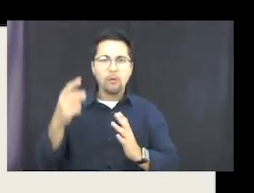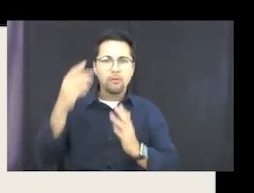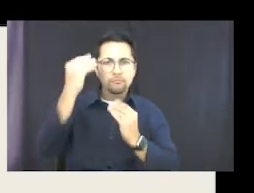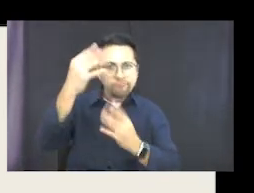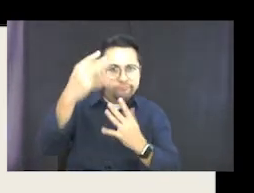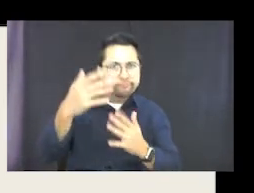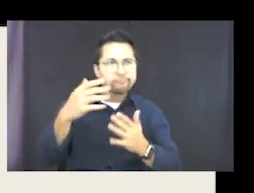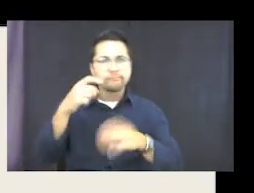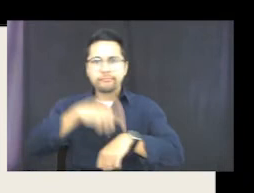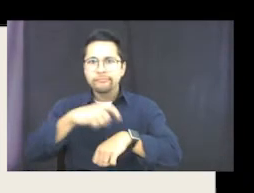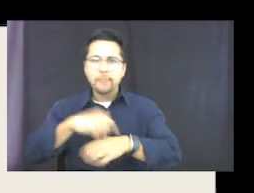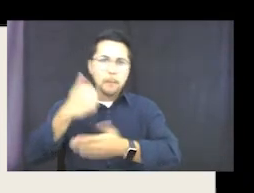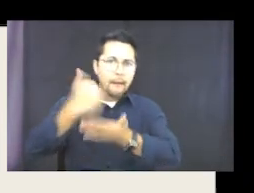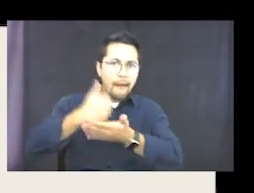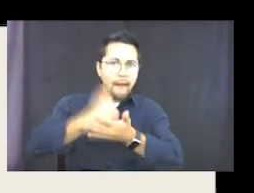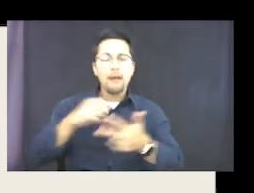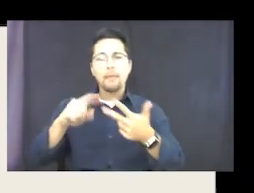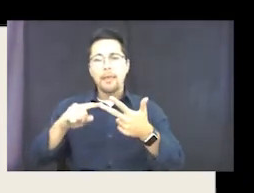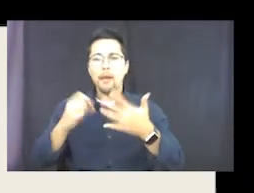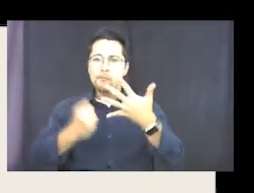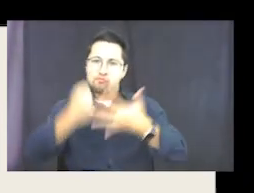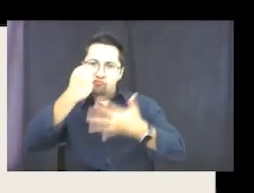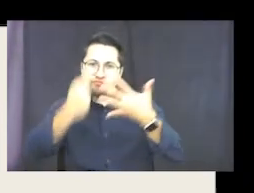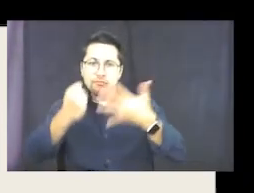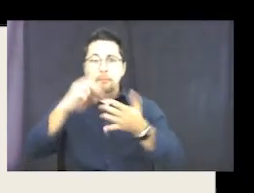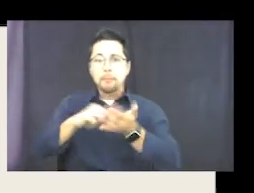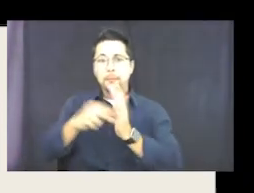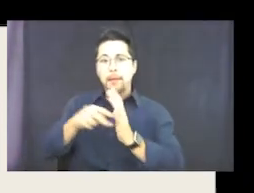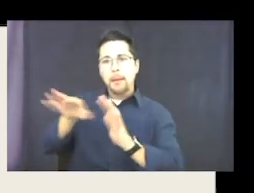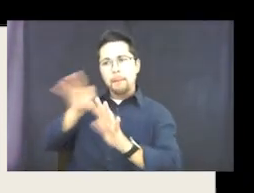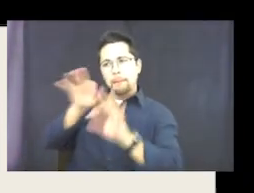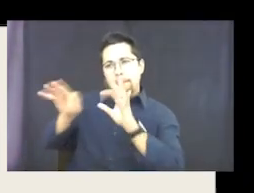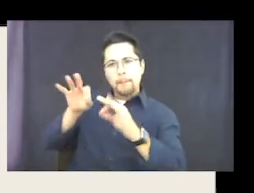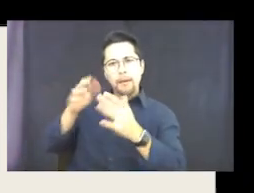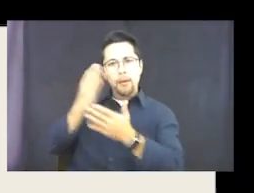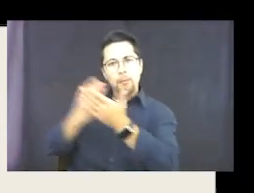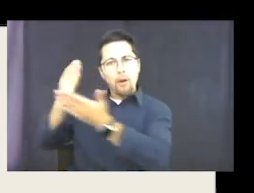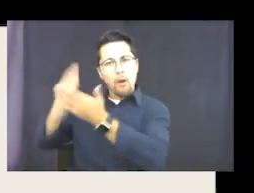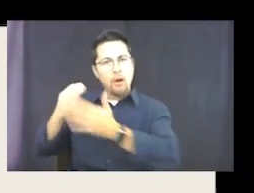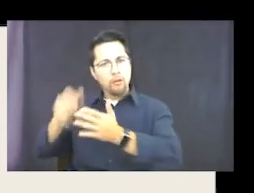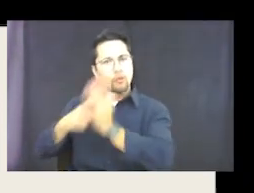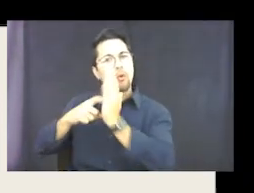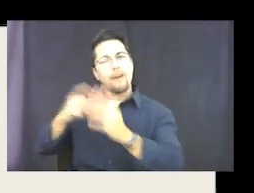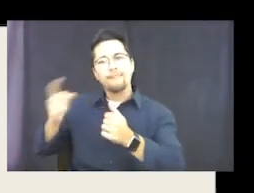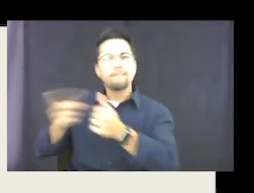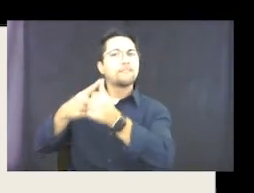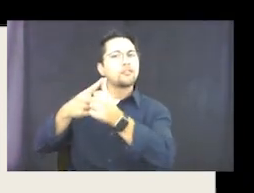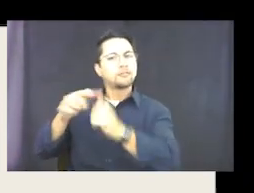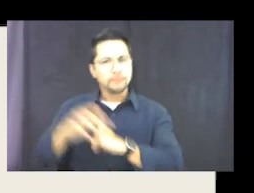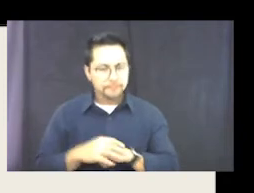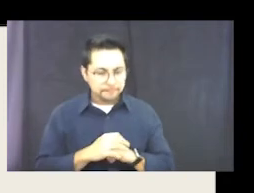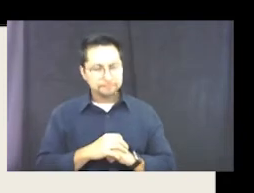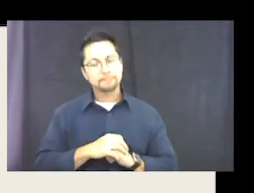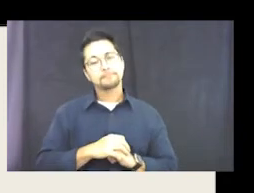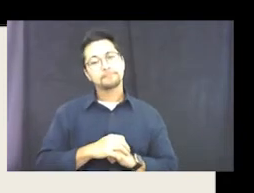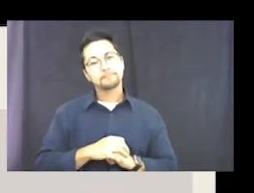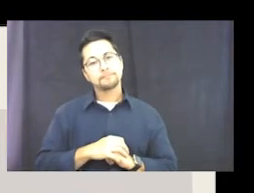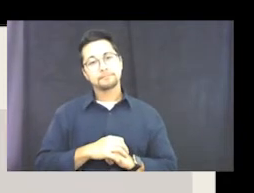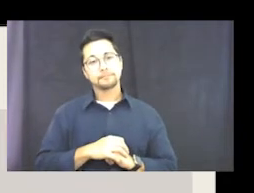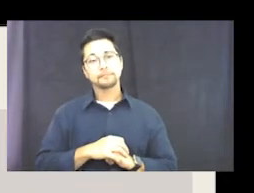or help, and prioritizing, which entails picking the parts of the plan that need to be done first for various reasons.